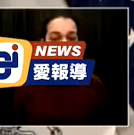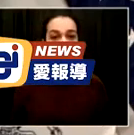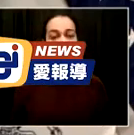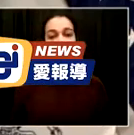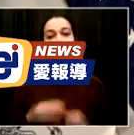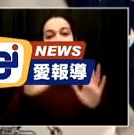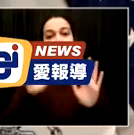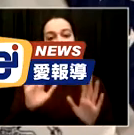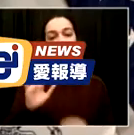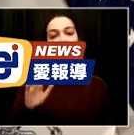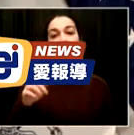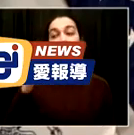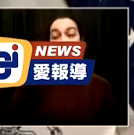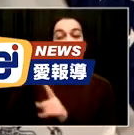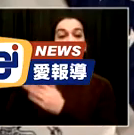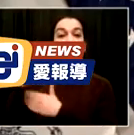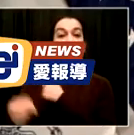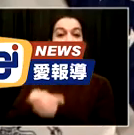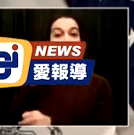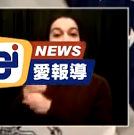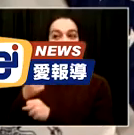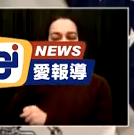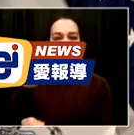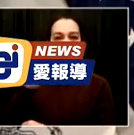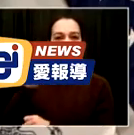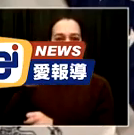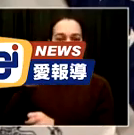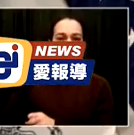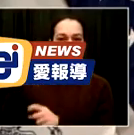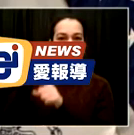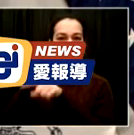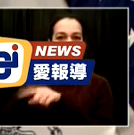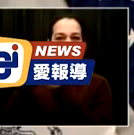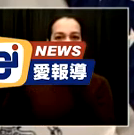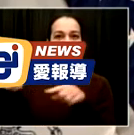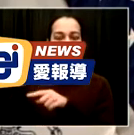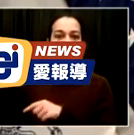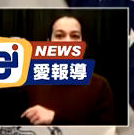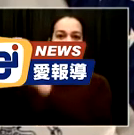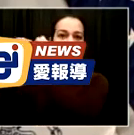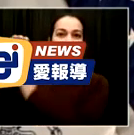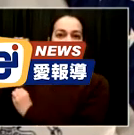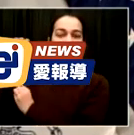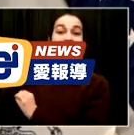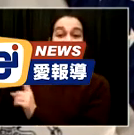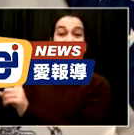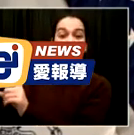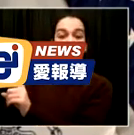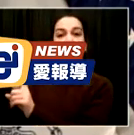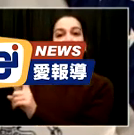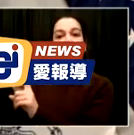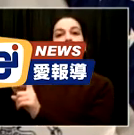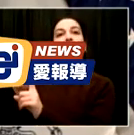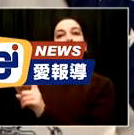So we've been in touch with Times Square Alliance. We're going to make a decision before Christmas. We're certainly looking at the